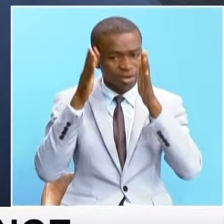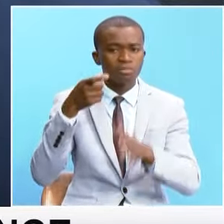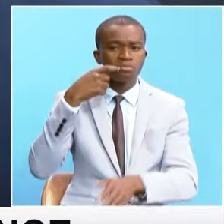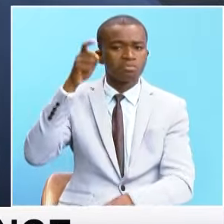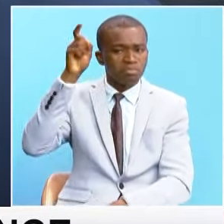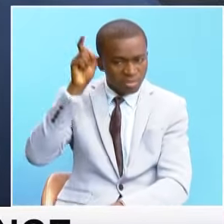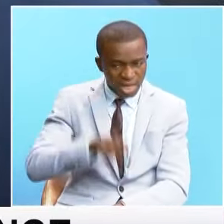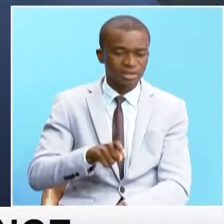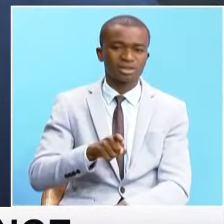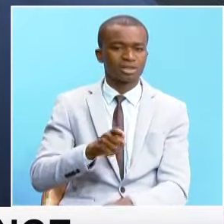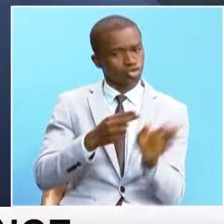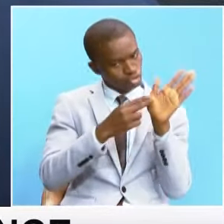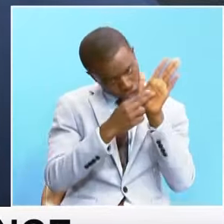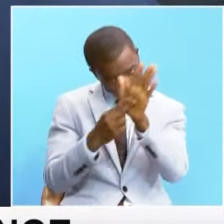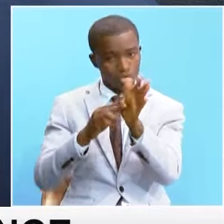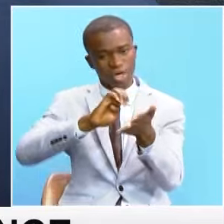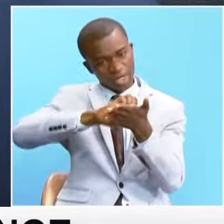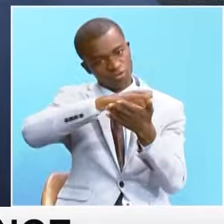So interested to look at